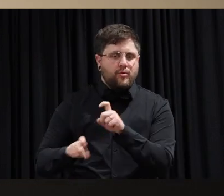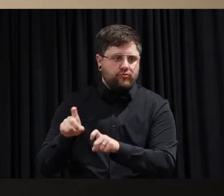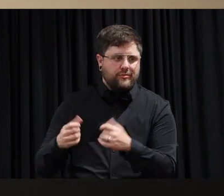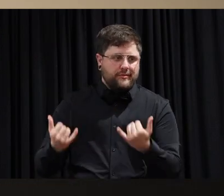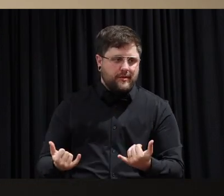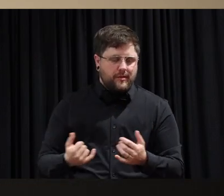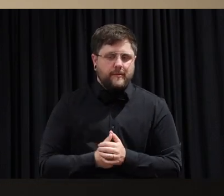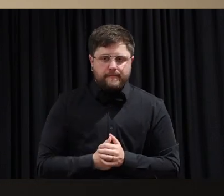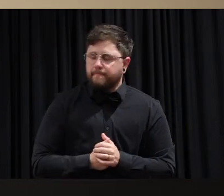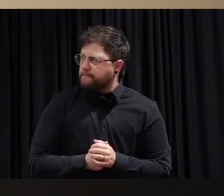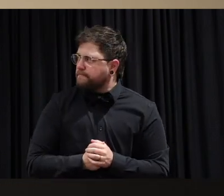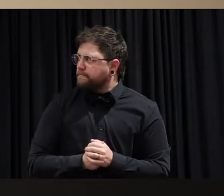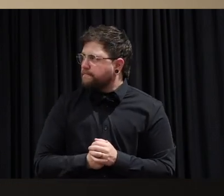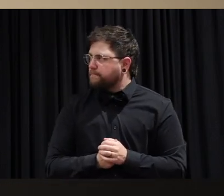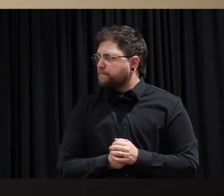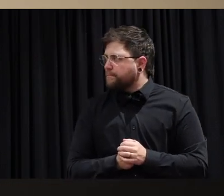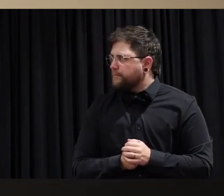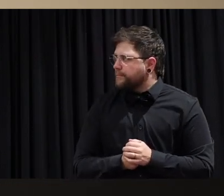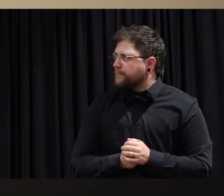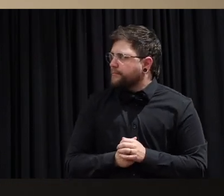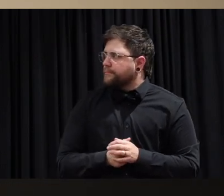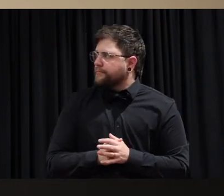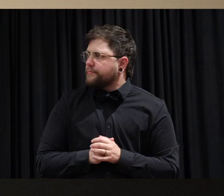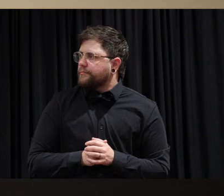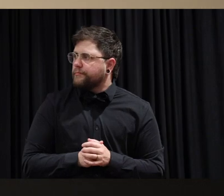questions, if you're all set for that.